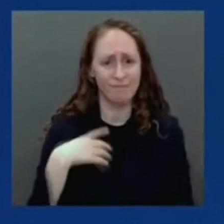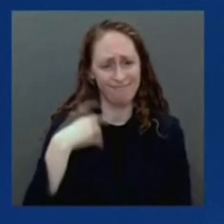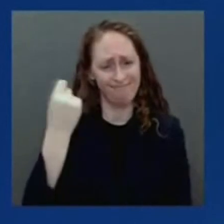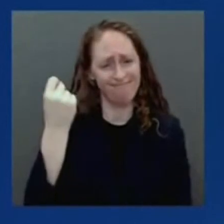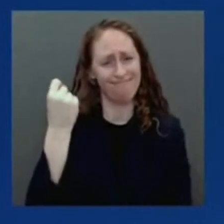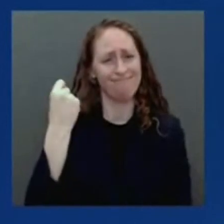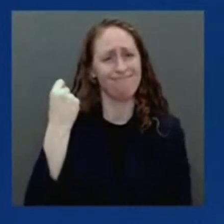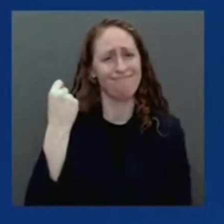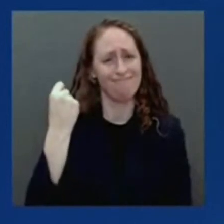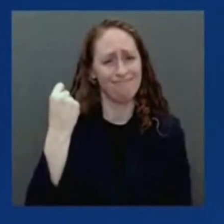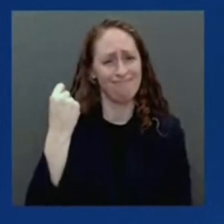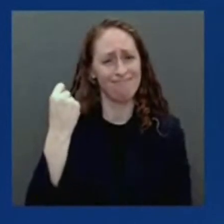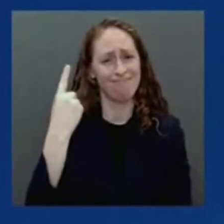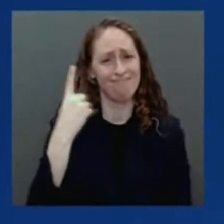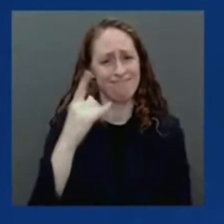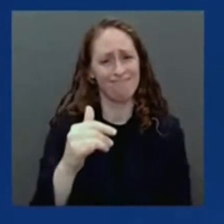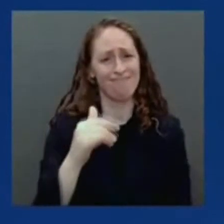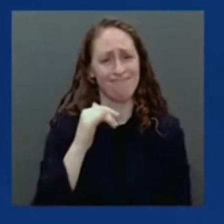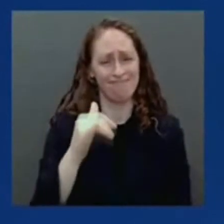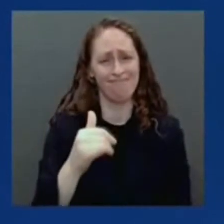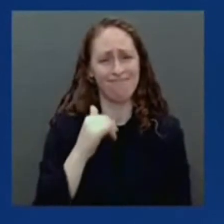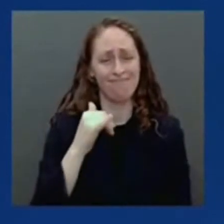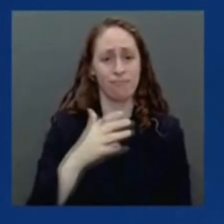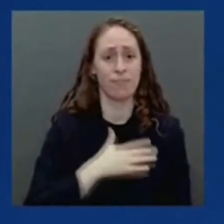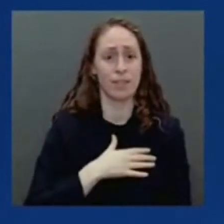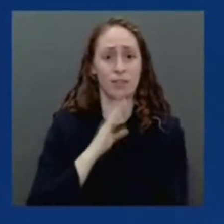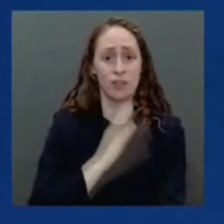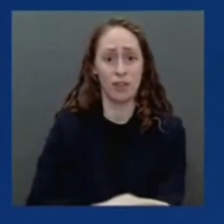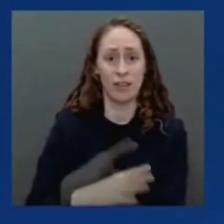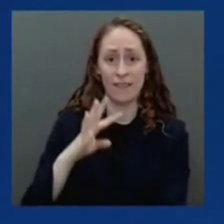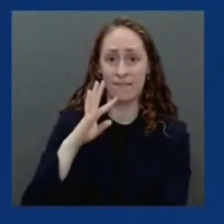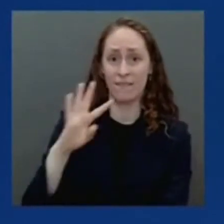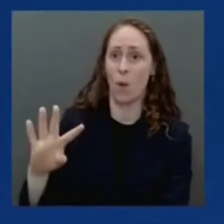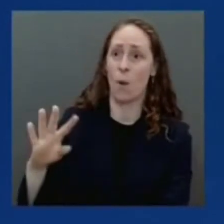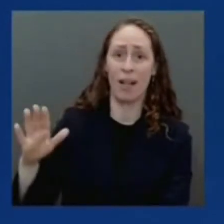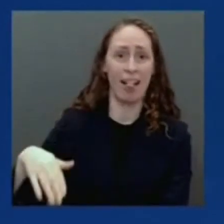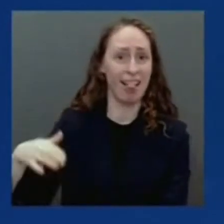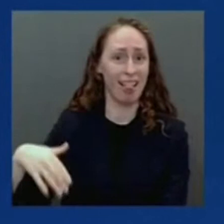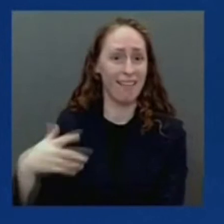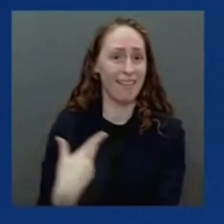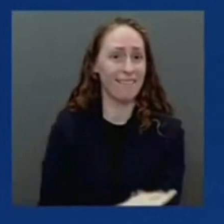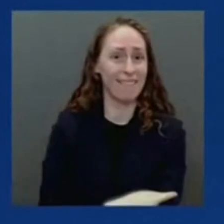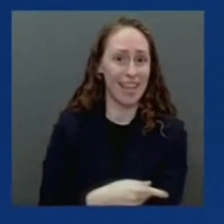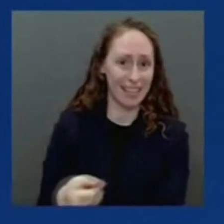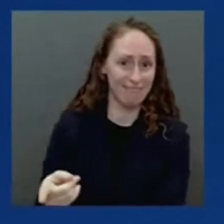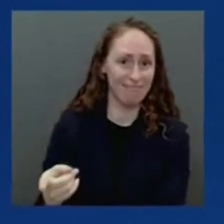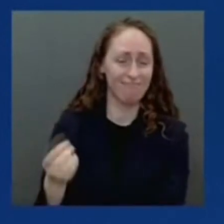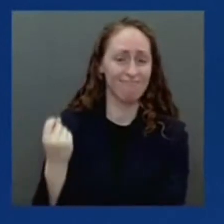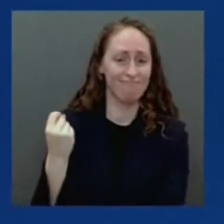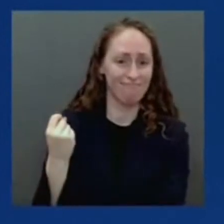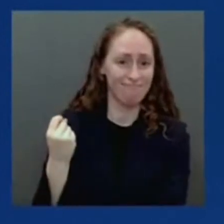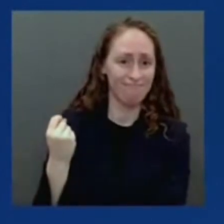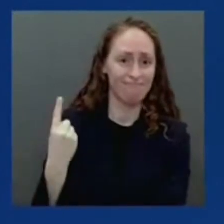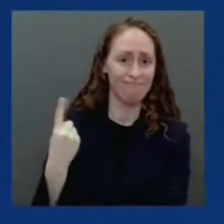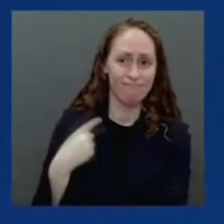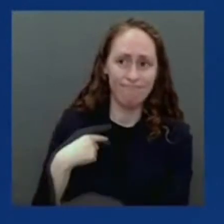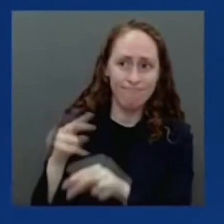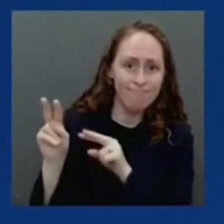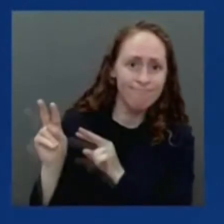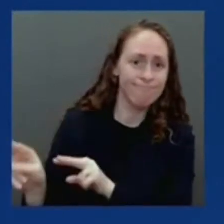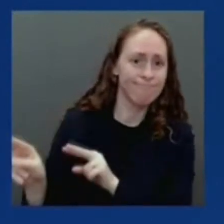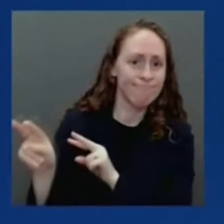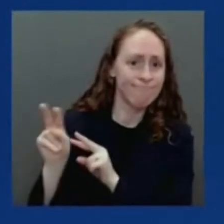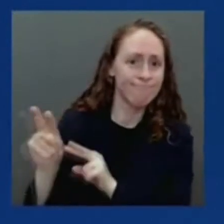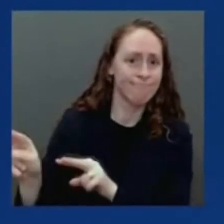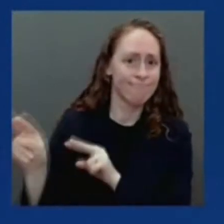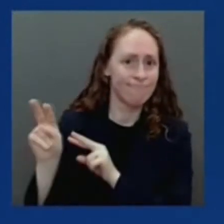daughter who is not yet eligible to get vaccinated. That's why I'm hopeful that we may be one step closer to having an added layer